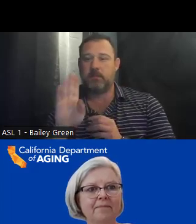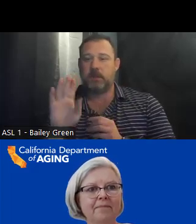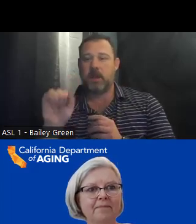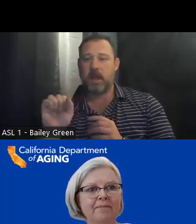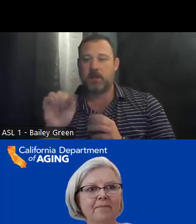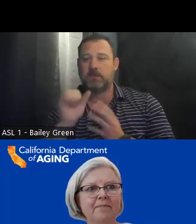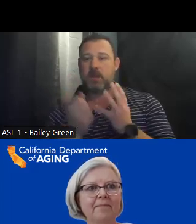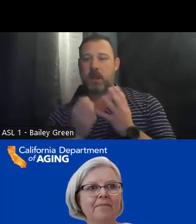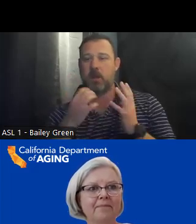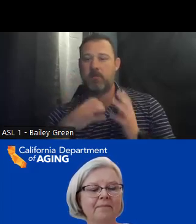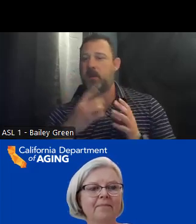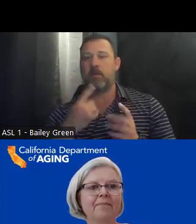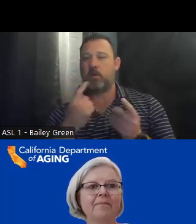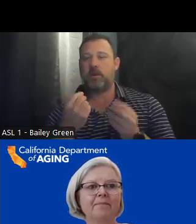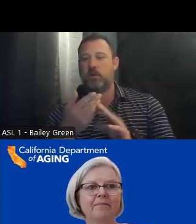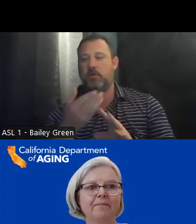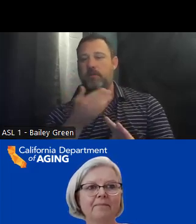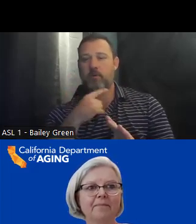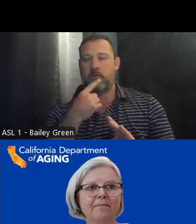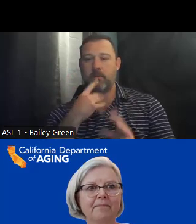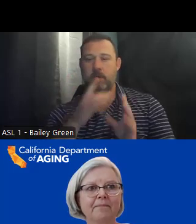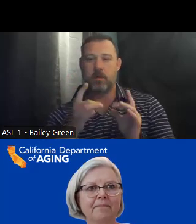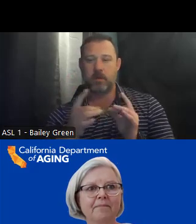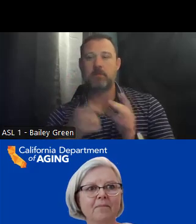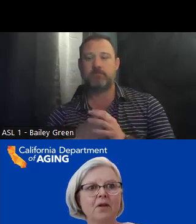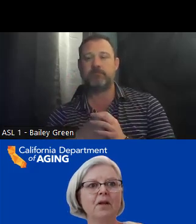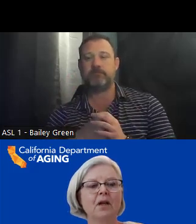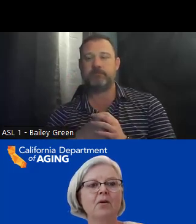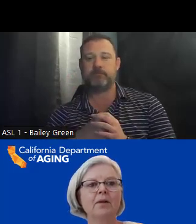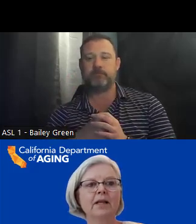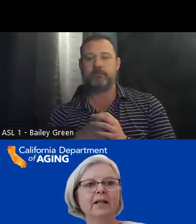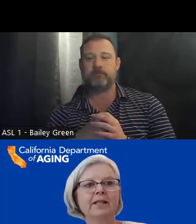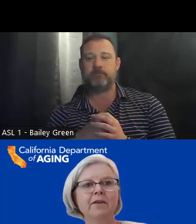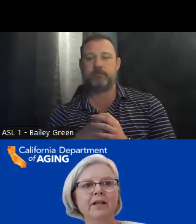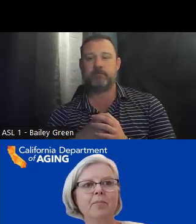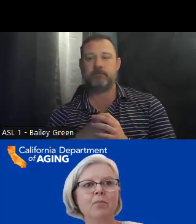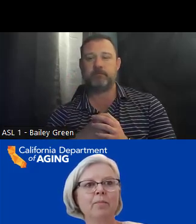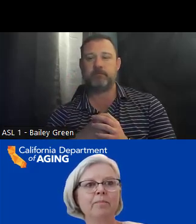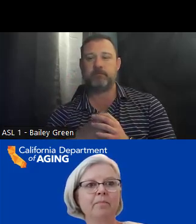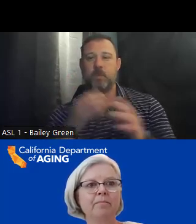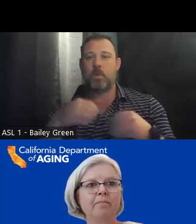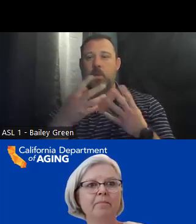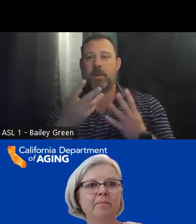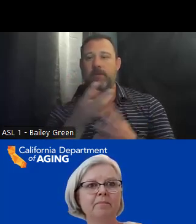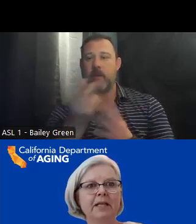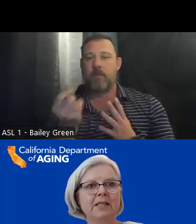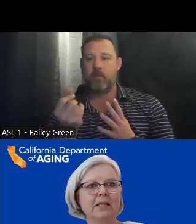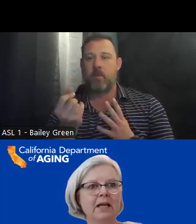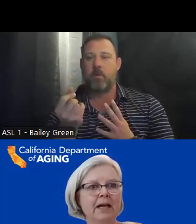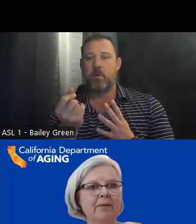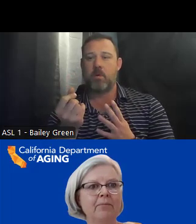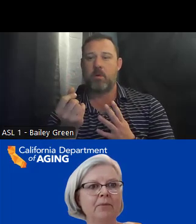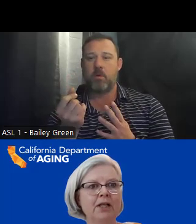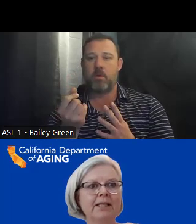but I didn't want to do it before public comment if there were public commenters. Well, let's give it a couple more